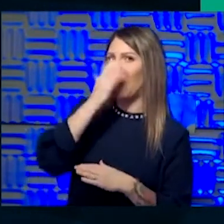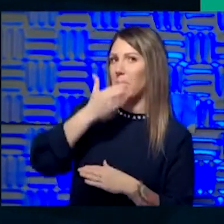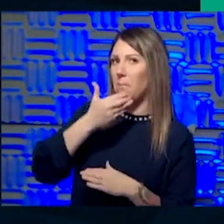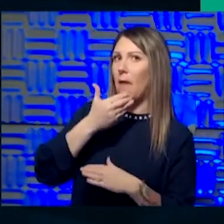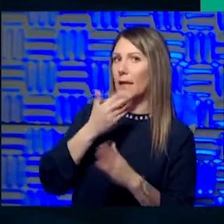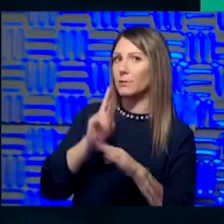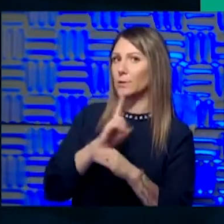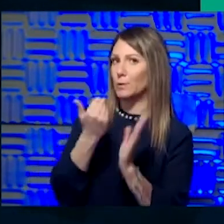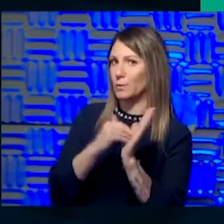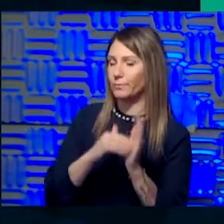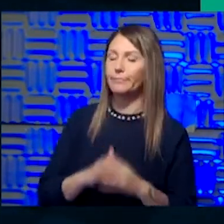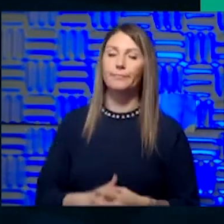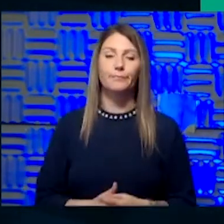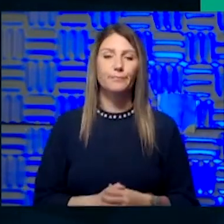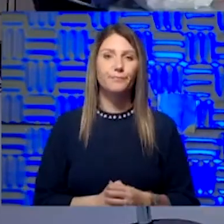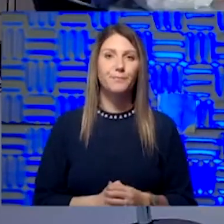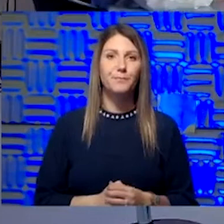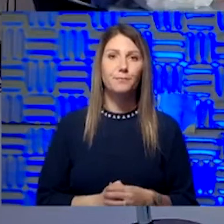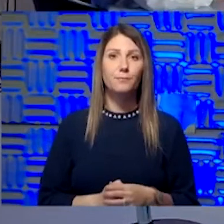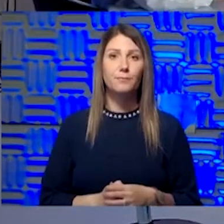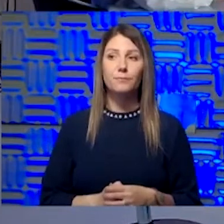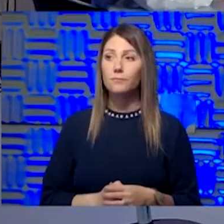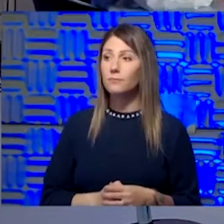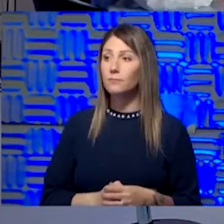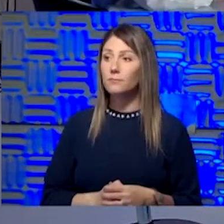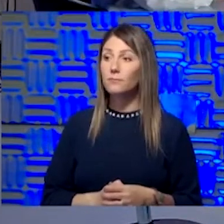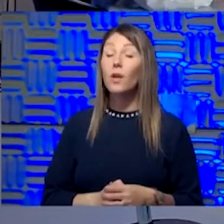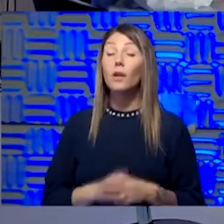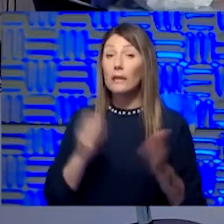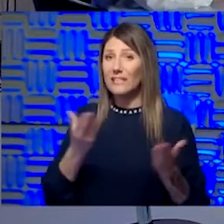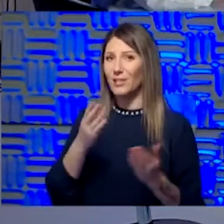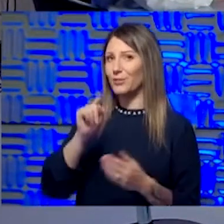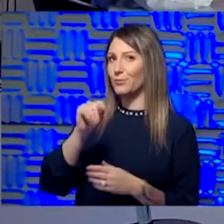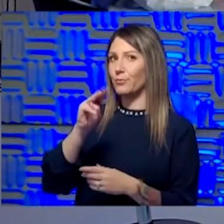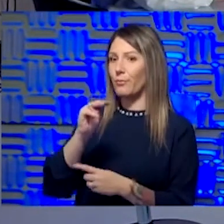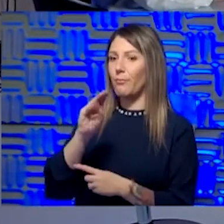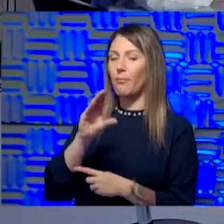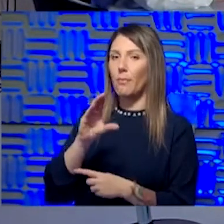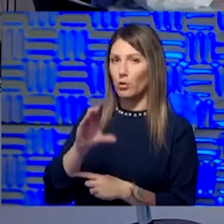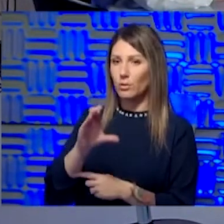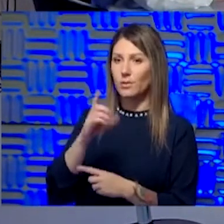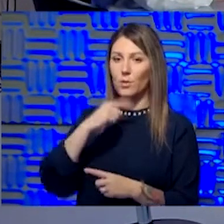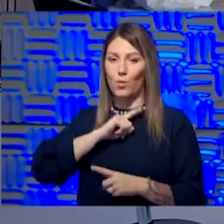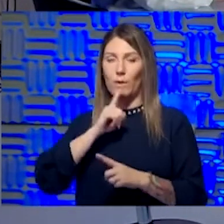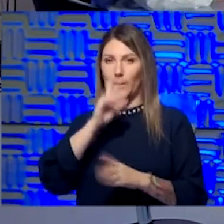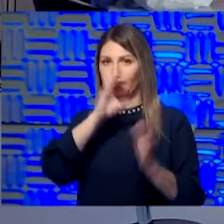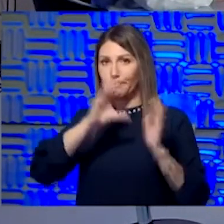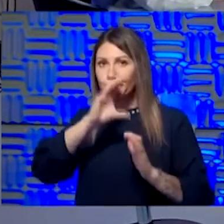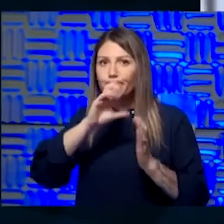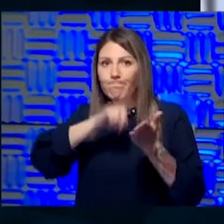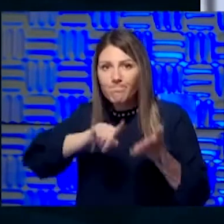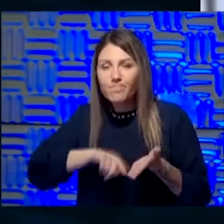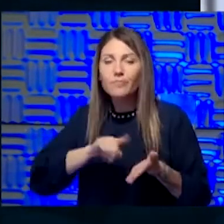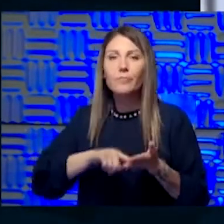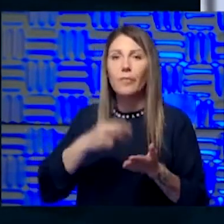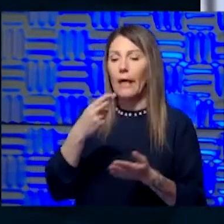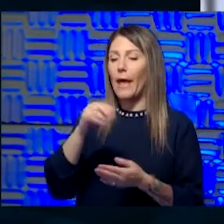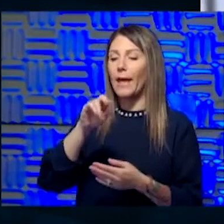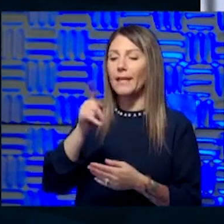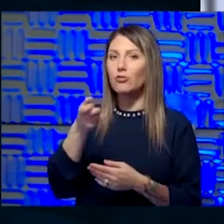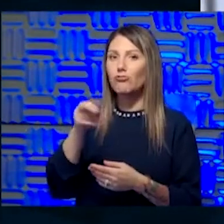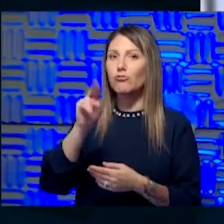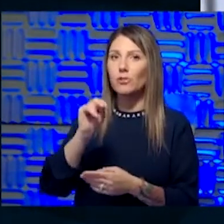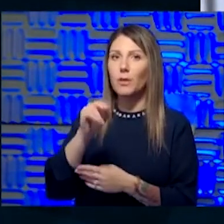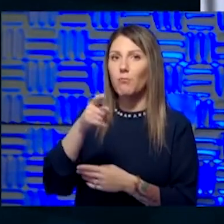reprocessing. Yeah. Good. So here at Truman, we are exploring the hydrogen peroxide method as well, but we haven't